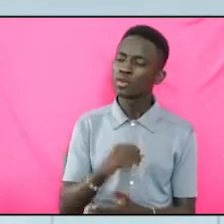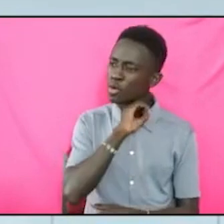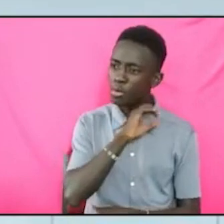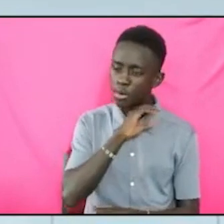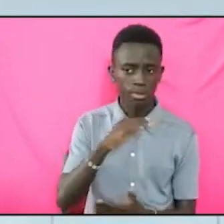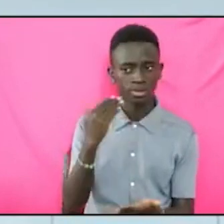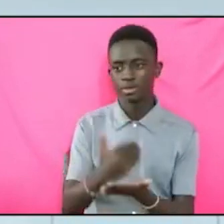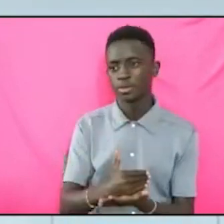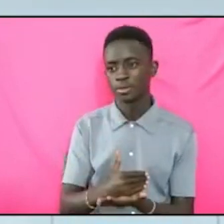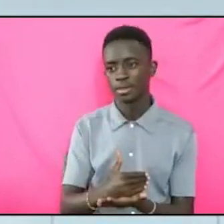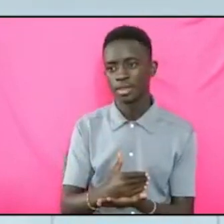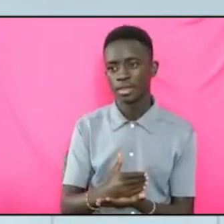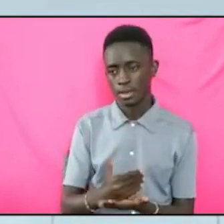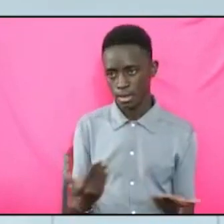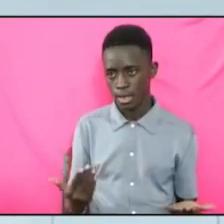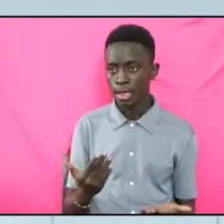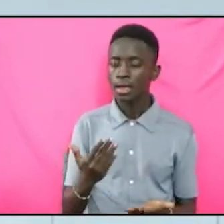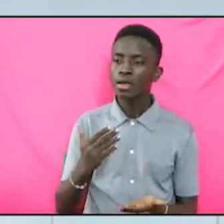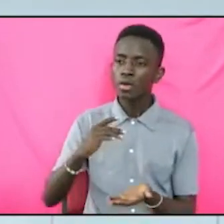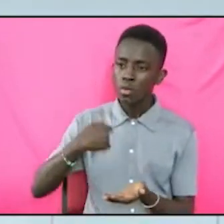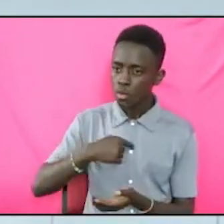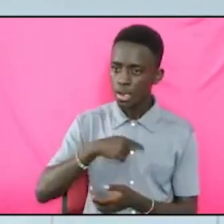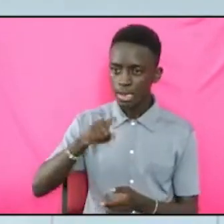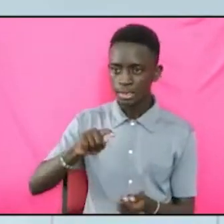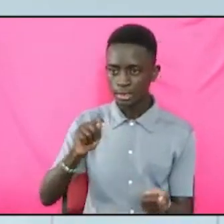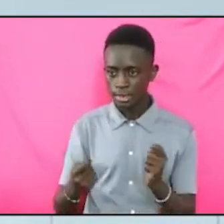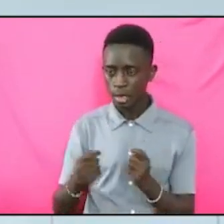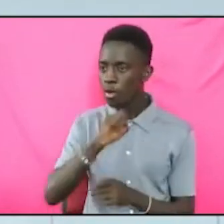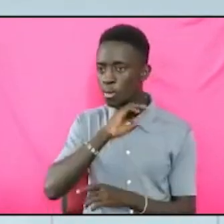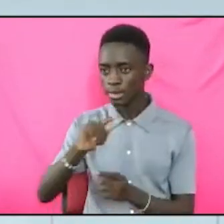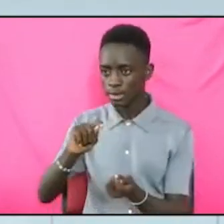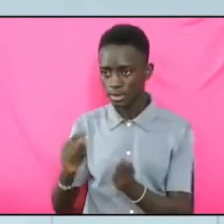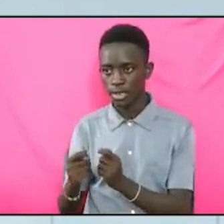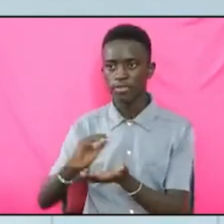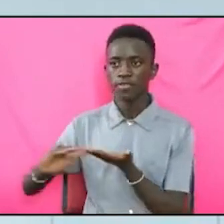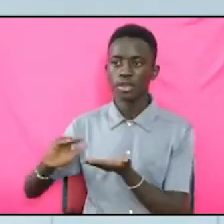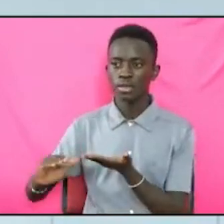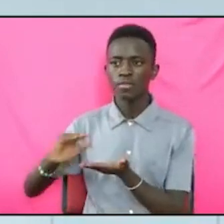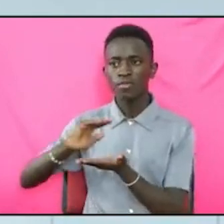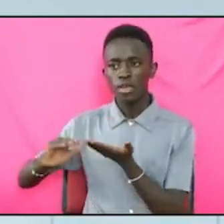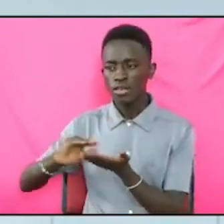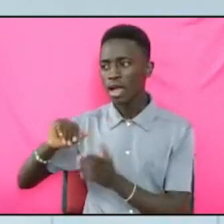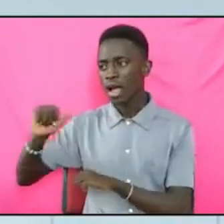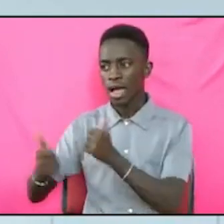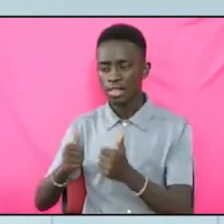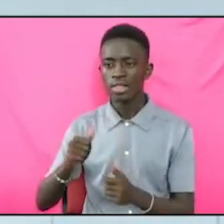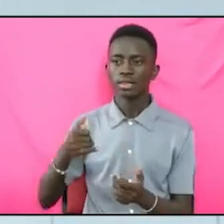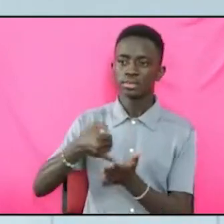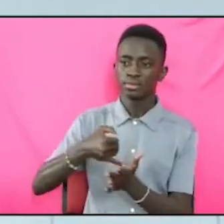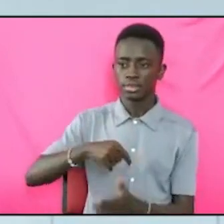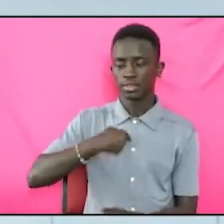Forgive, because forgiveness heals. Forgive others and forgive self. And forgiving self means there